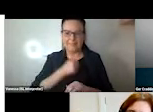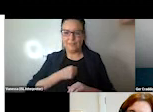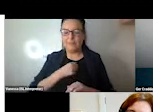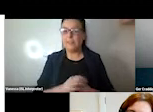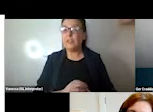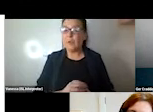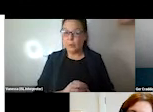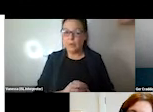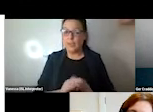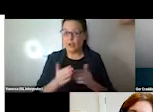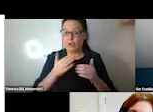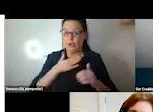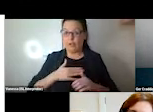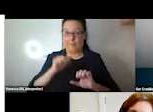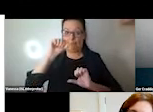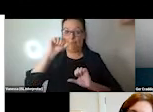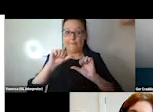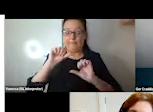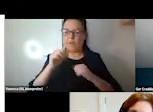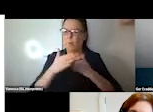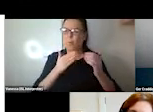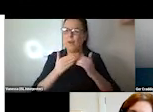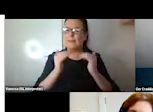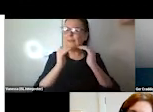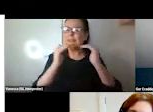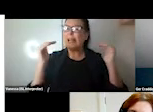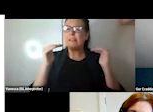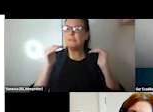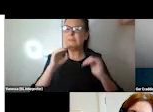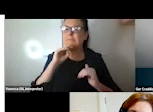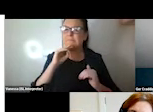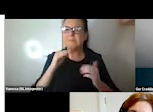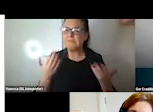So just briefly what a standard is.